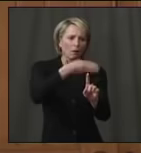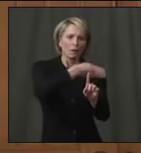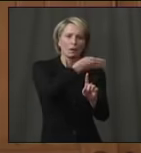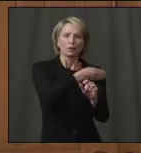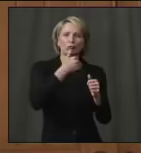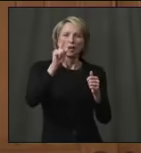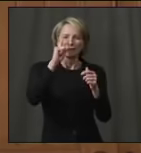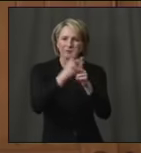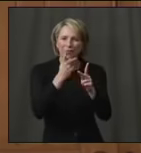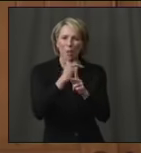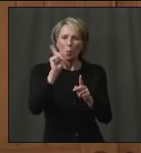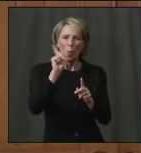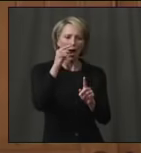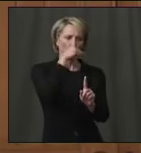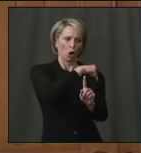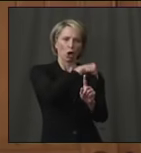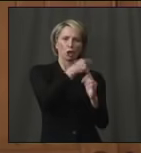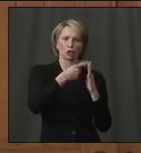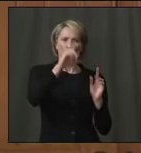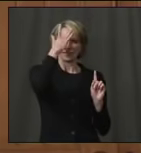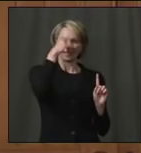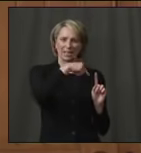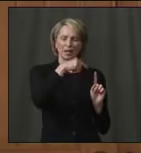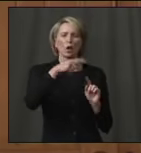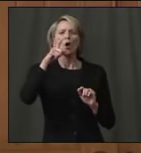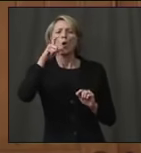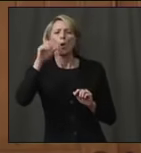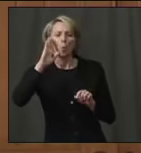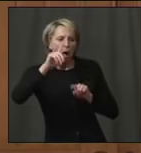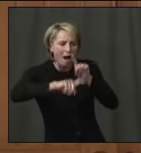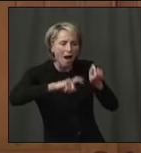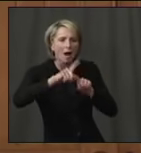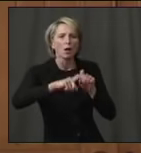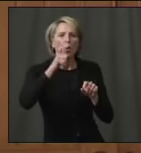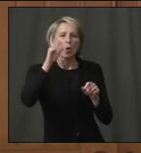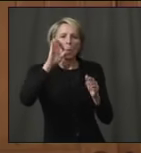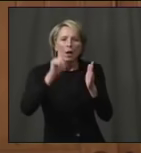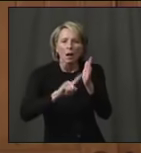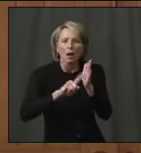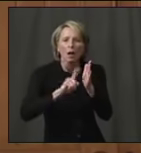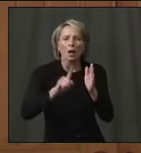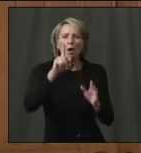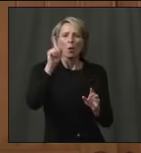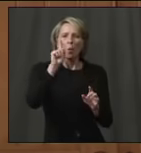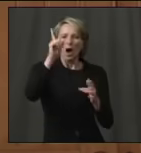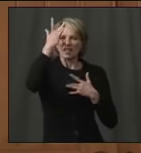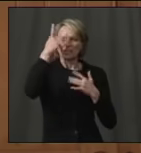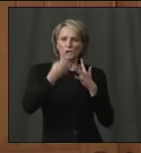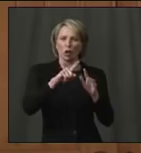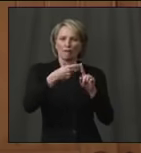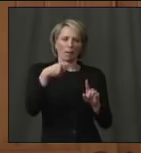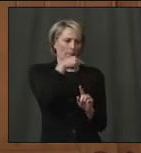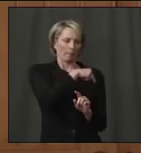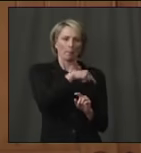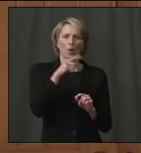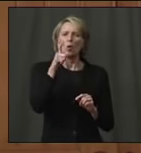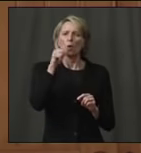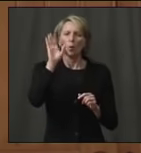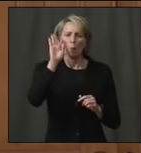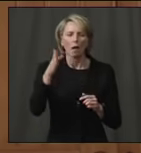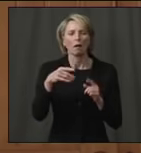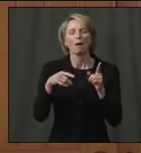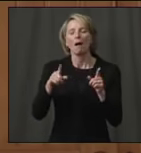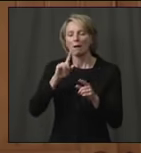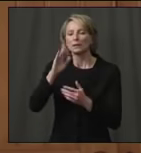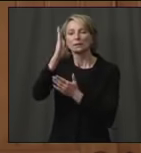about 300 people who are paid. So they're local health department workers and state health department workers. who will be assisting this. And then we're looking to recruit a team